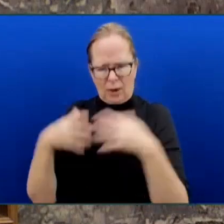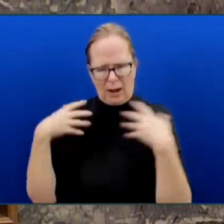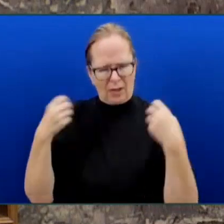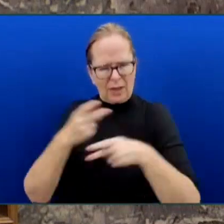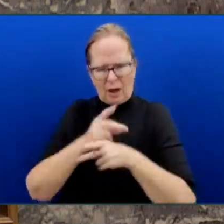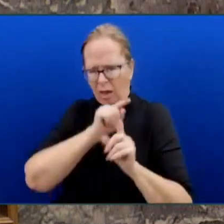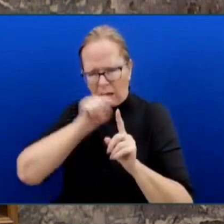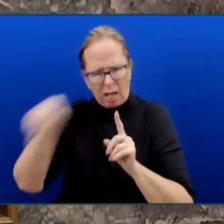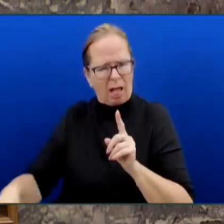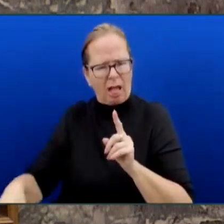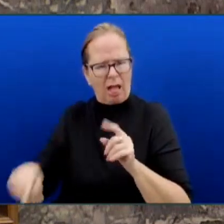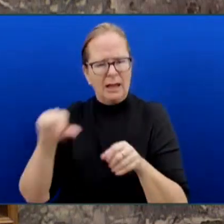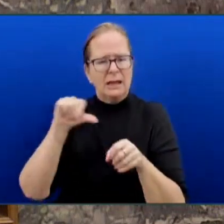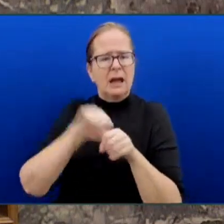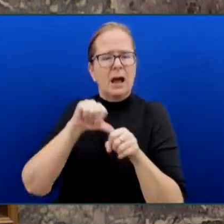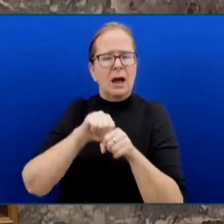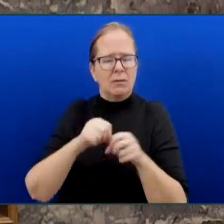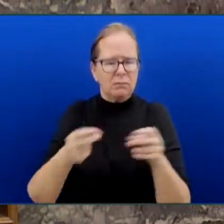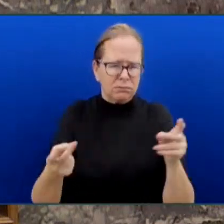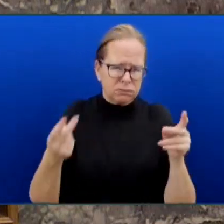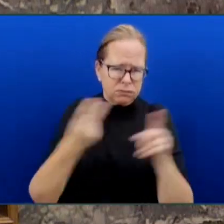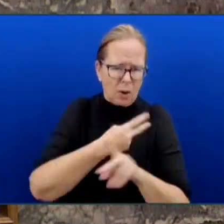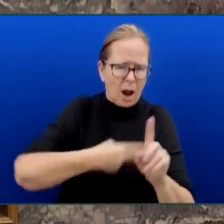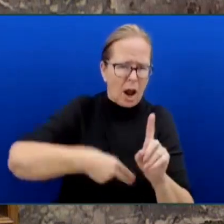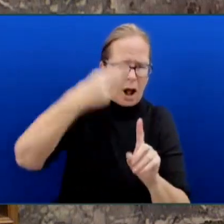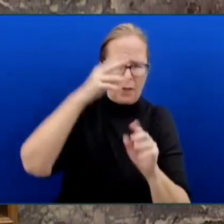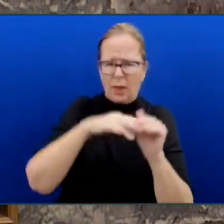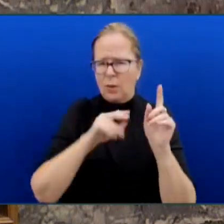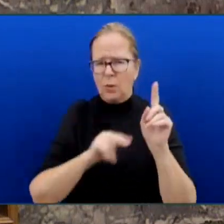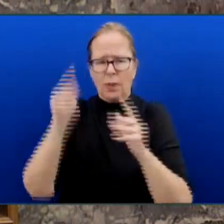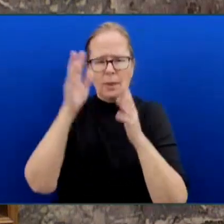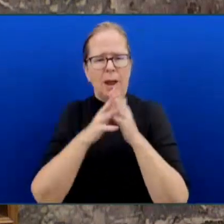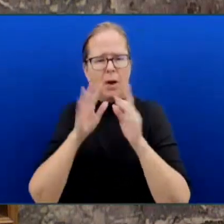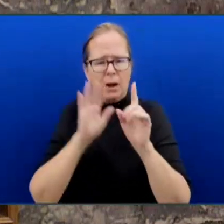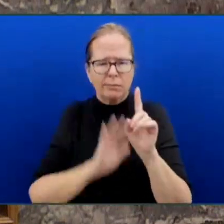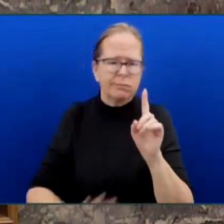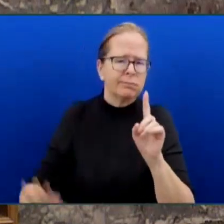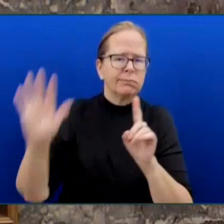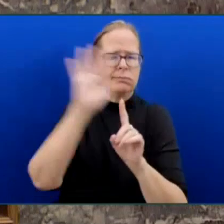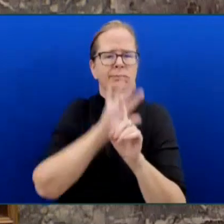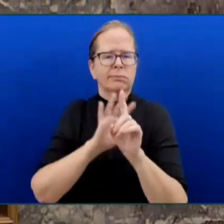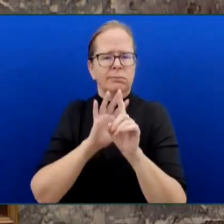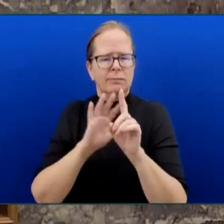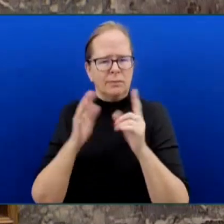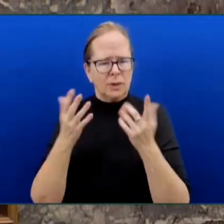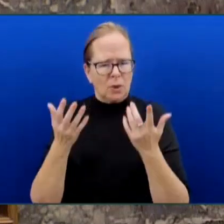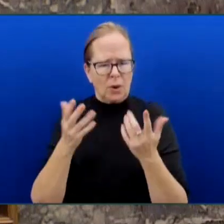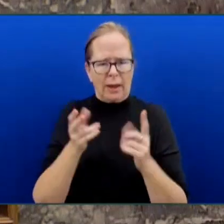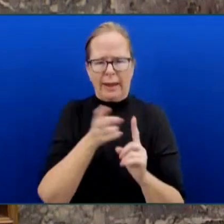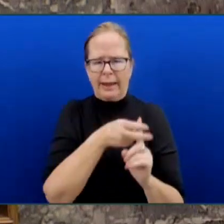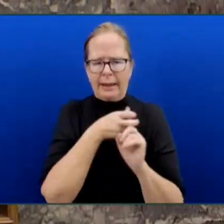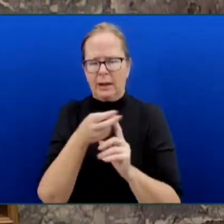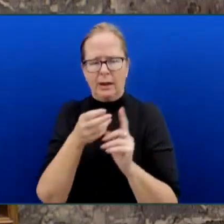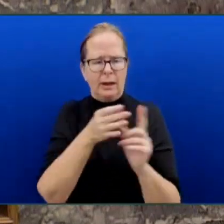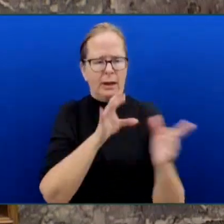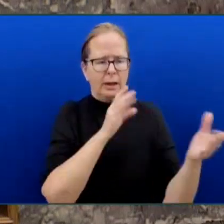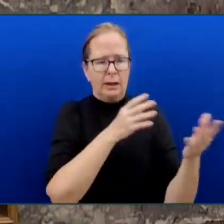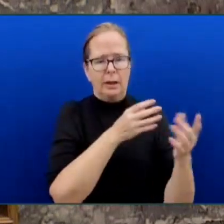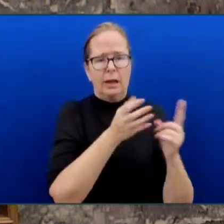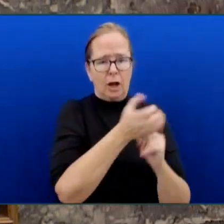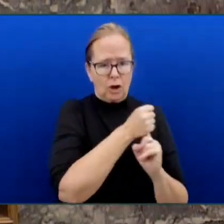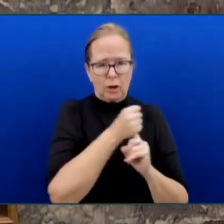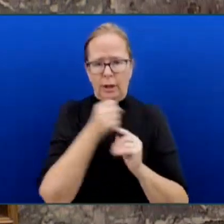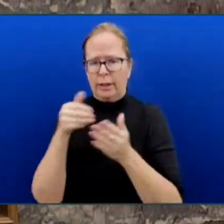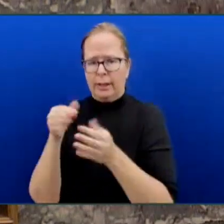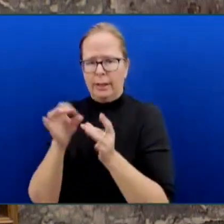America, not very good results. Crime, well, under the Premier's catch and release program, we've got chaos and disorder on our streets. And so